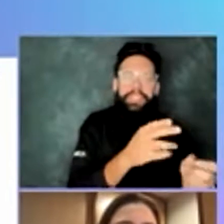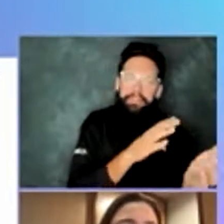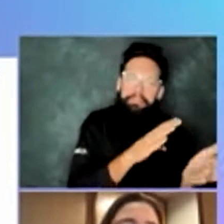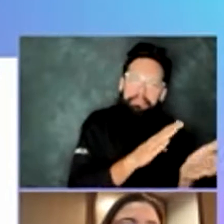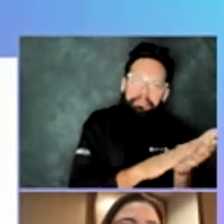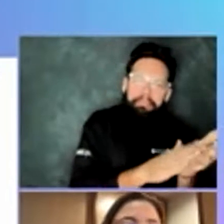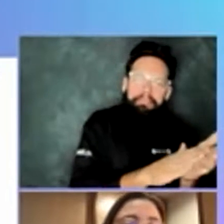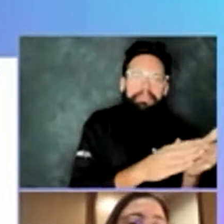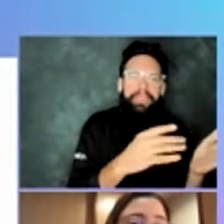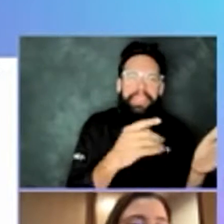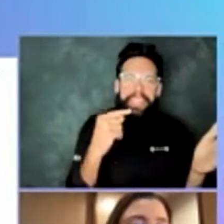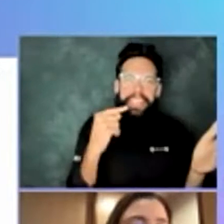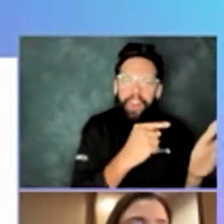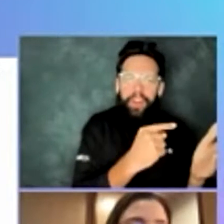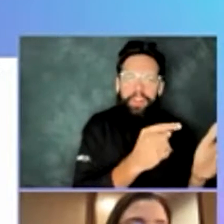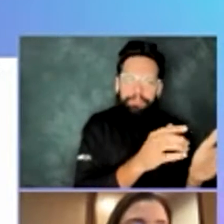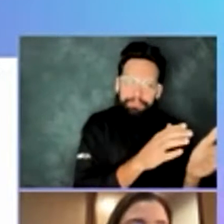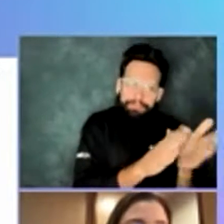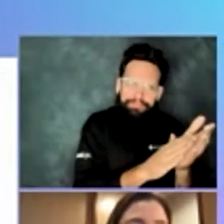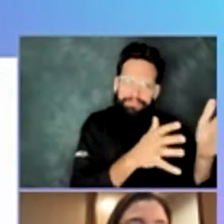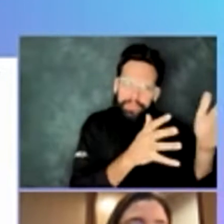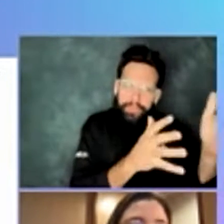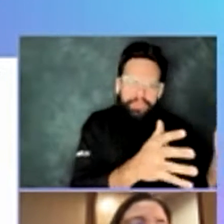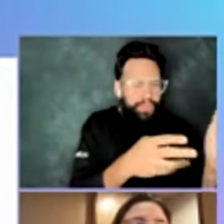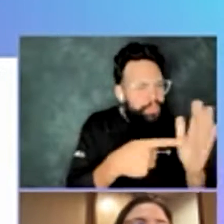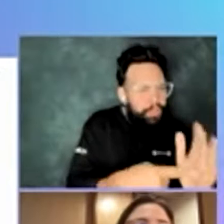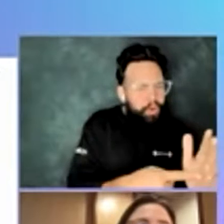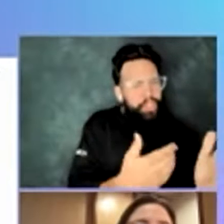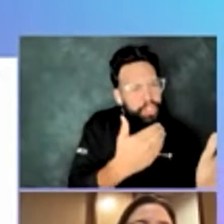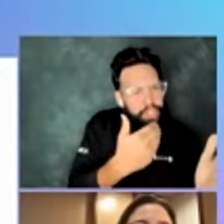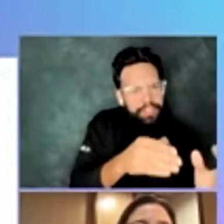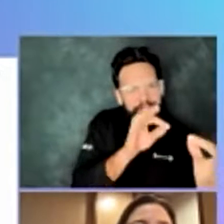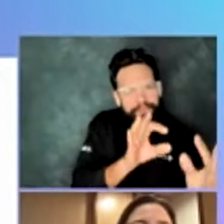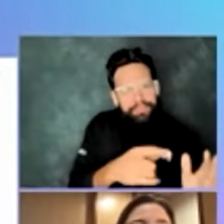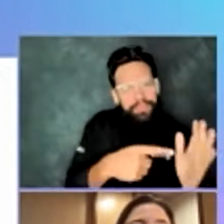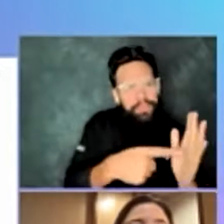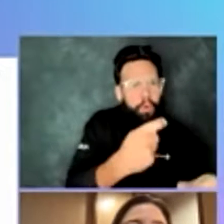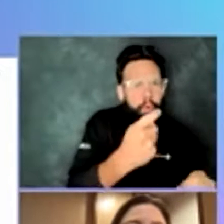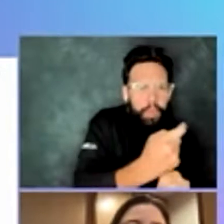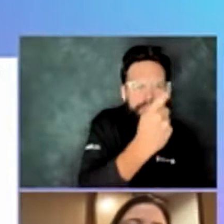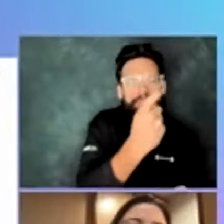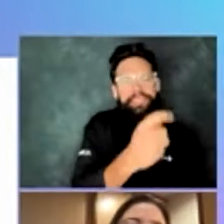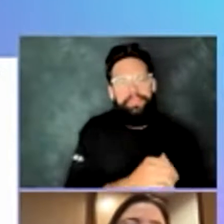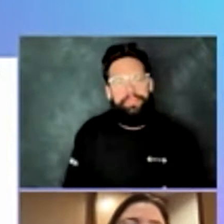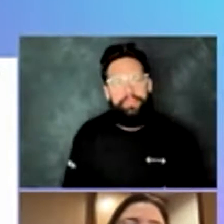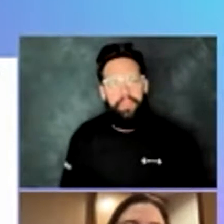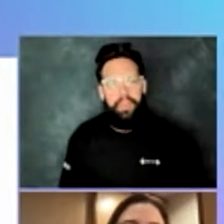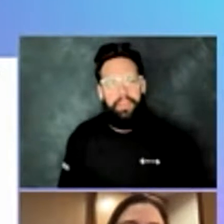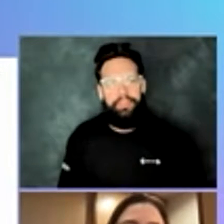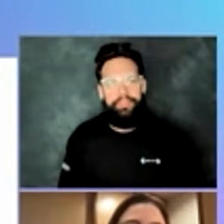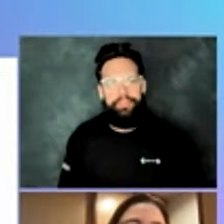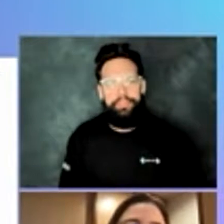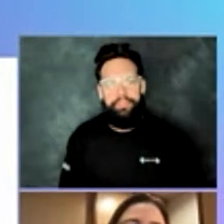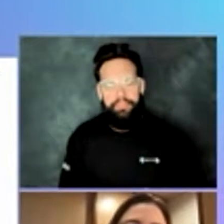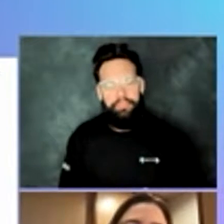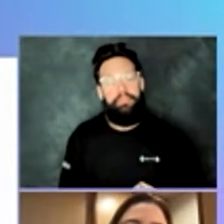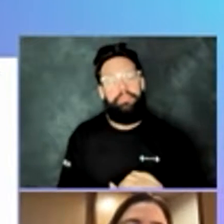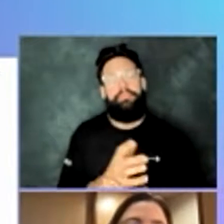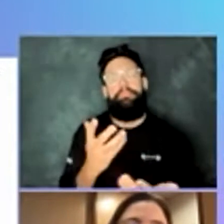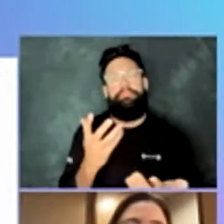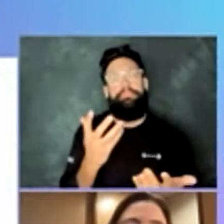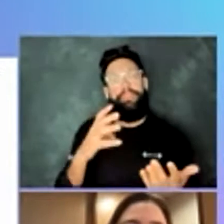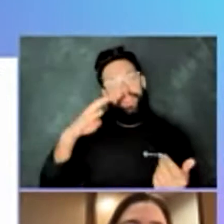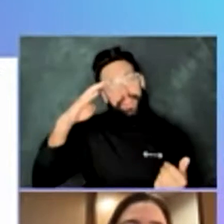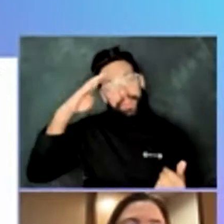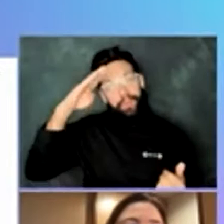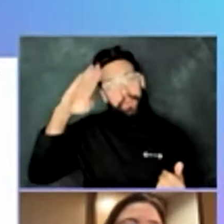strategic work, then the carrot should be really effective. I will note that some leadership teams respond